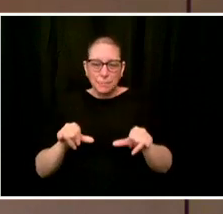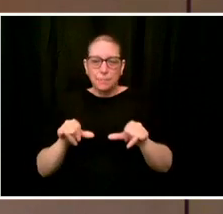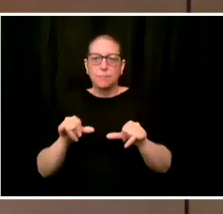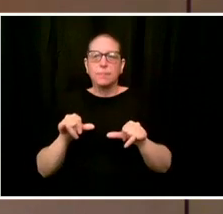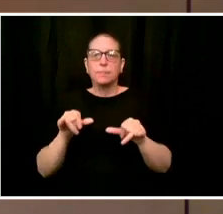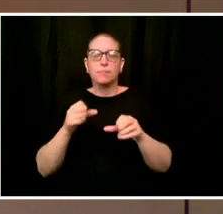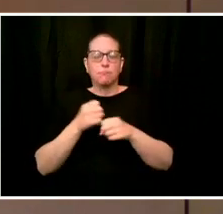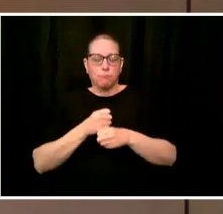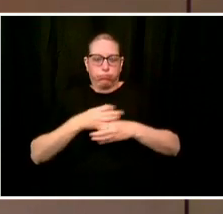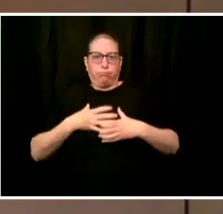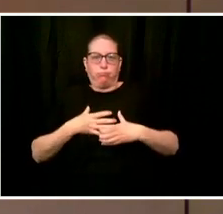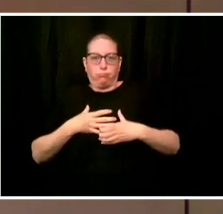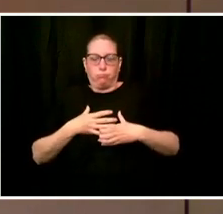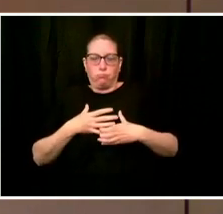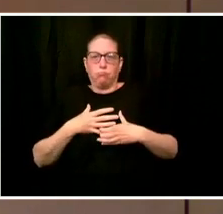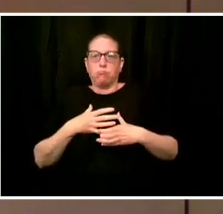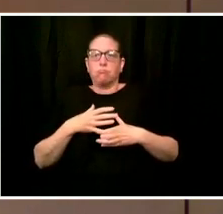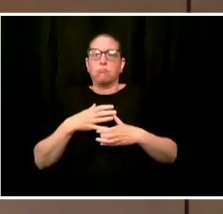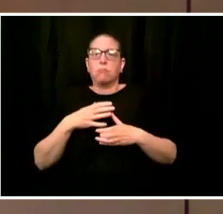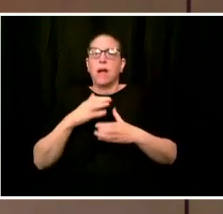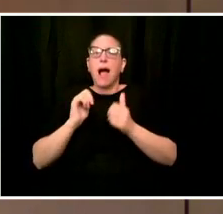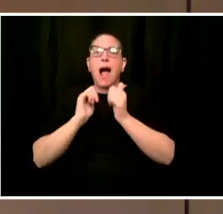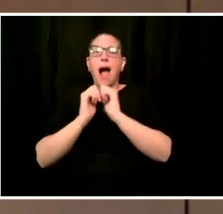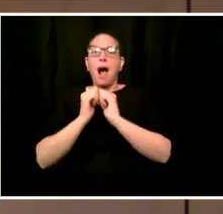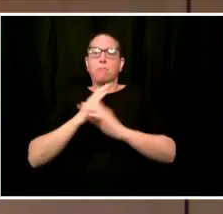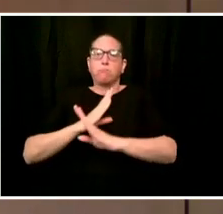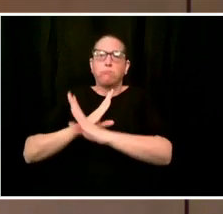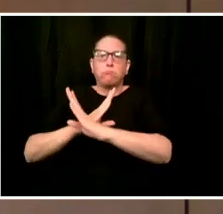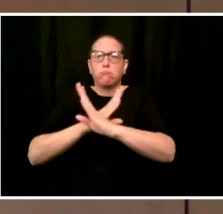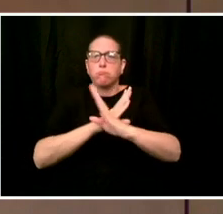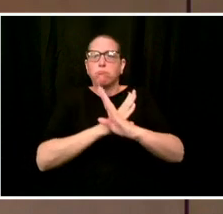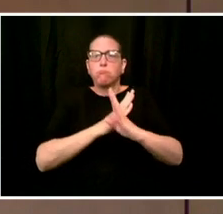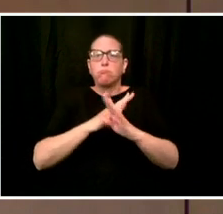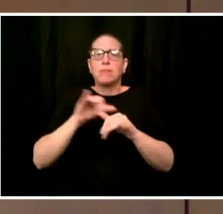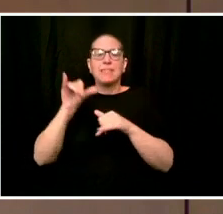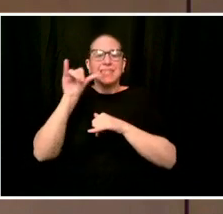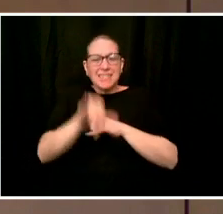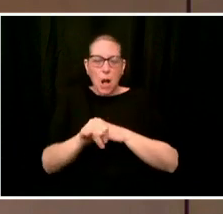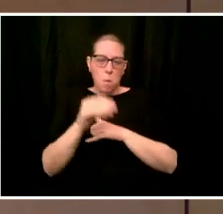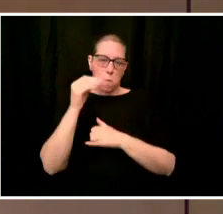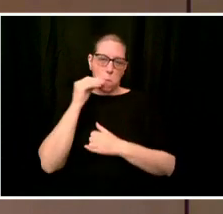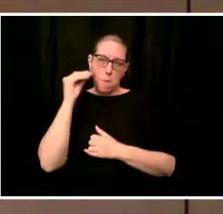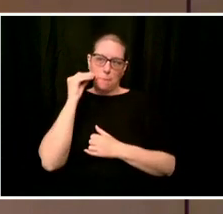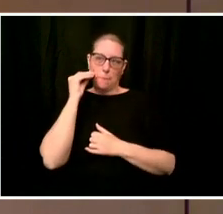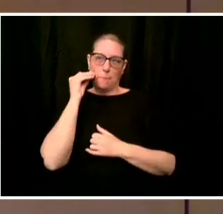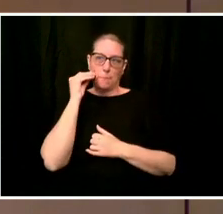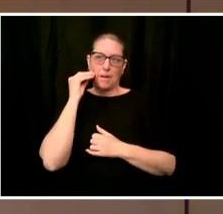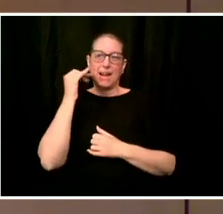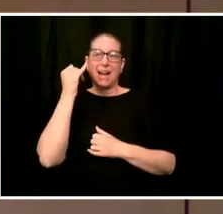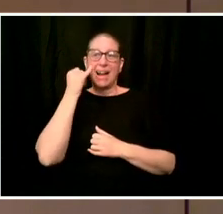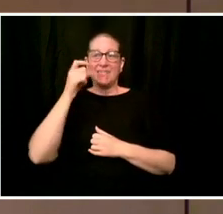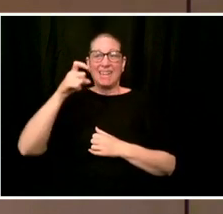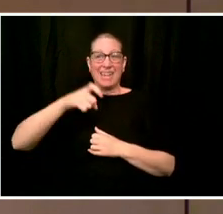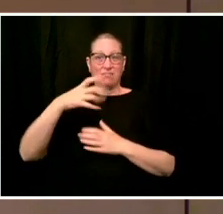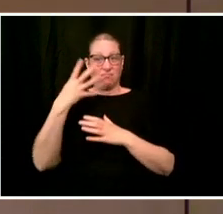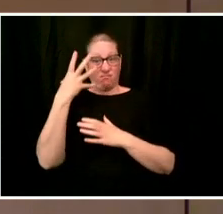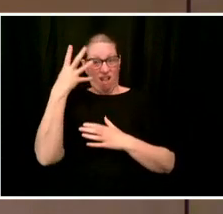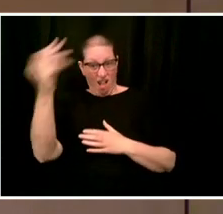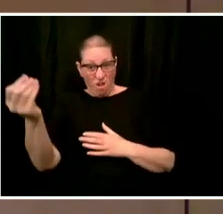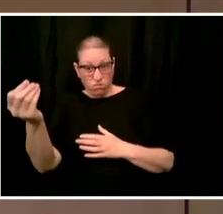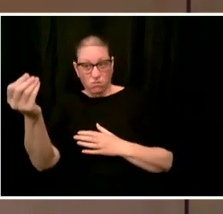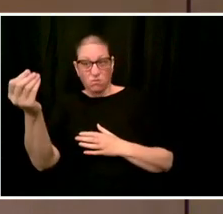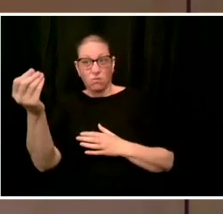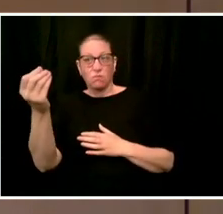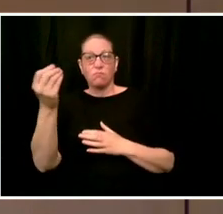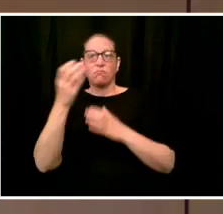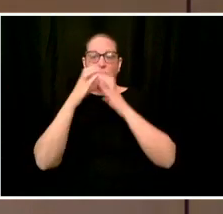home as much as possible, using face coverings when they go out, and practicing diligent and frequent hand washing and